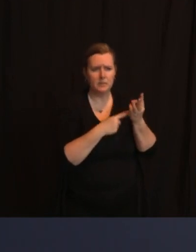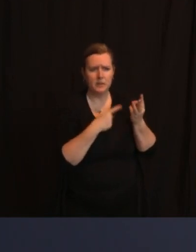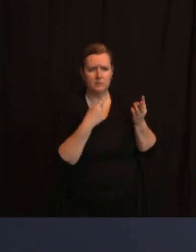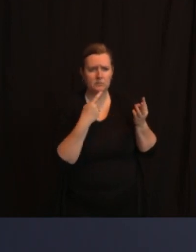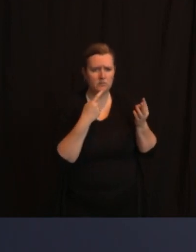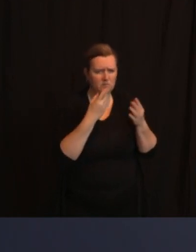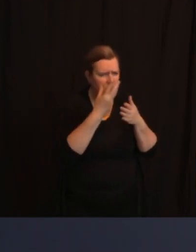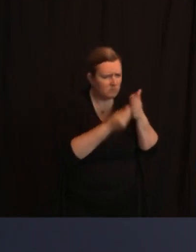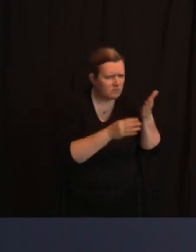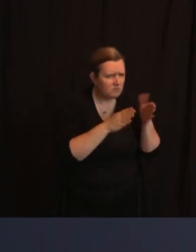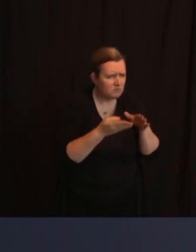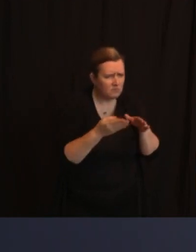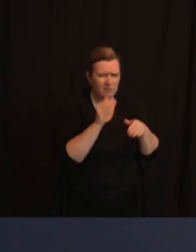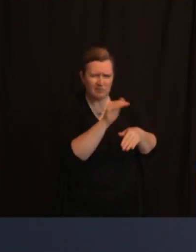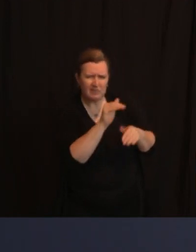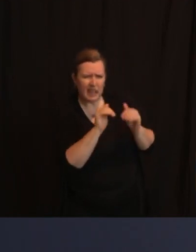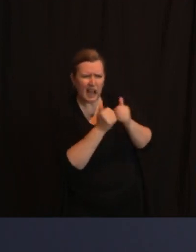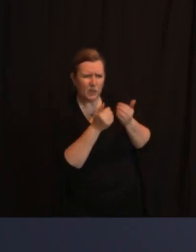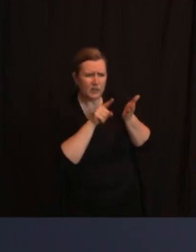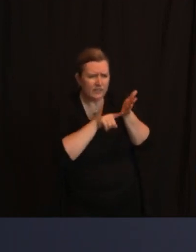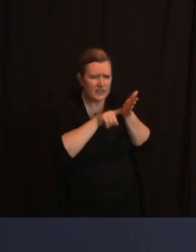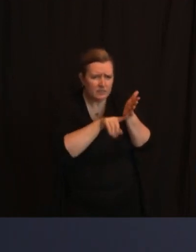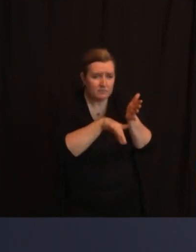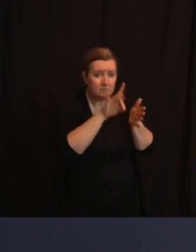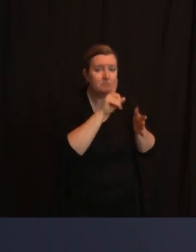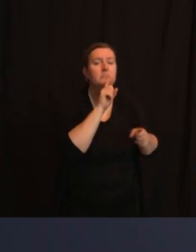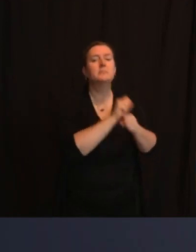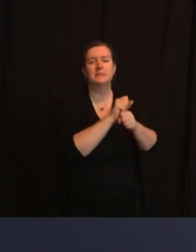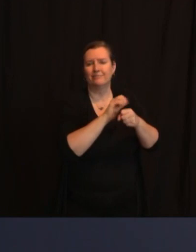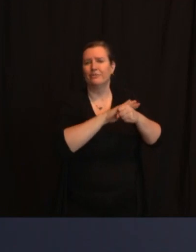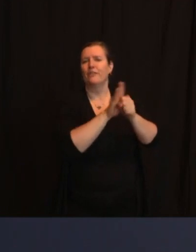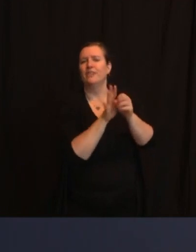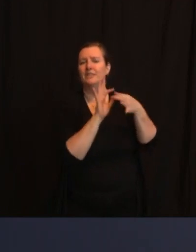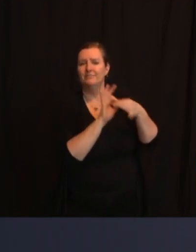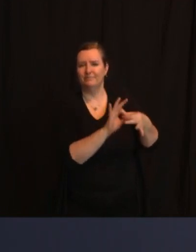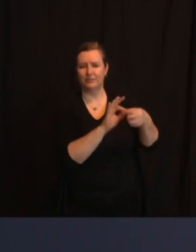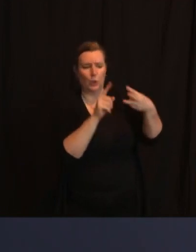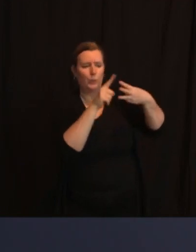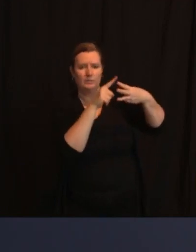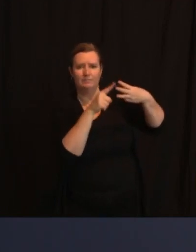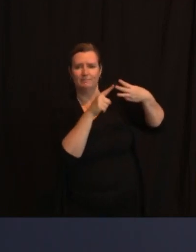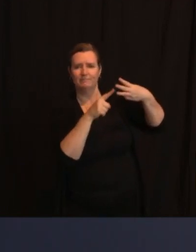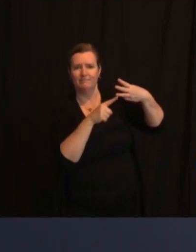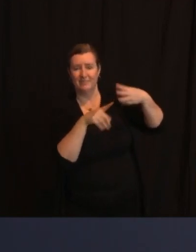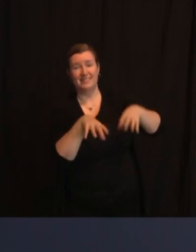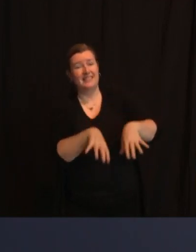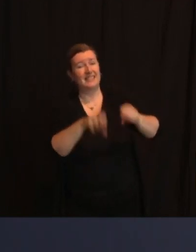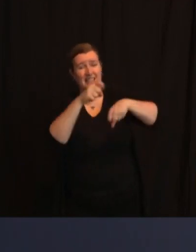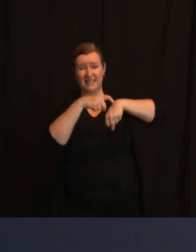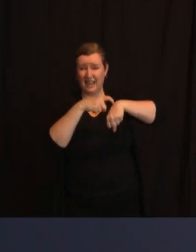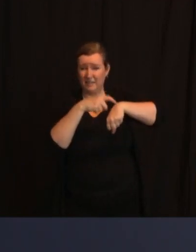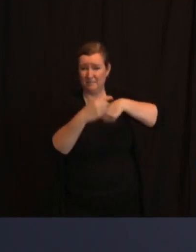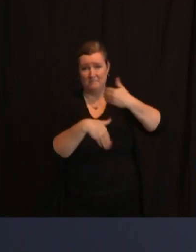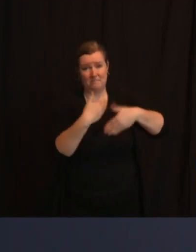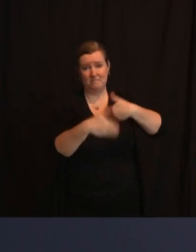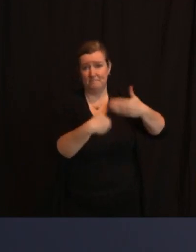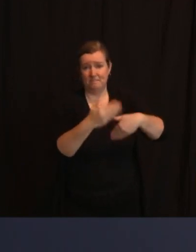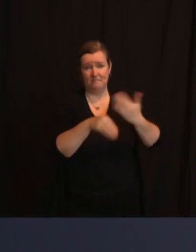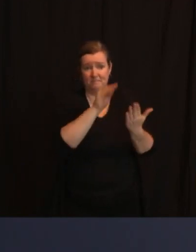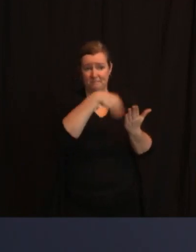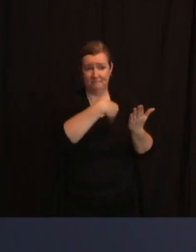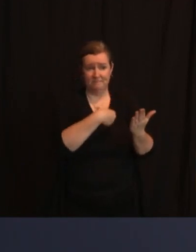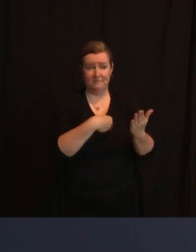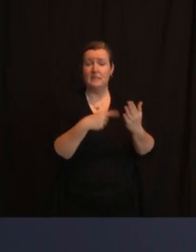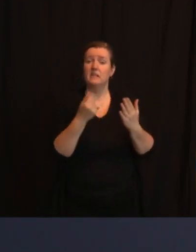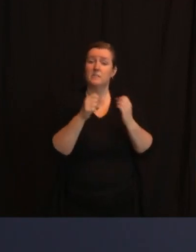death certificate. All those different sources take a different period of time, so they can take a while until they come back. So we may